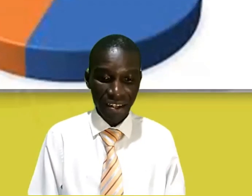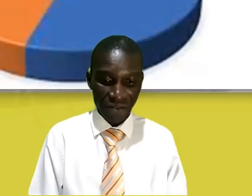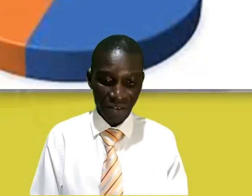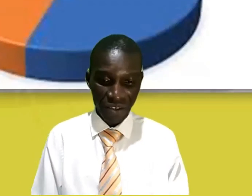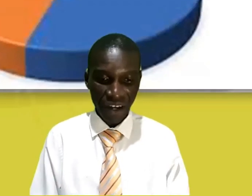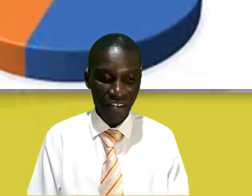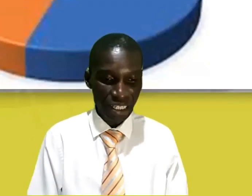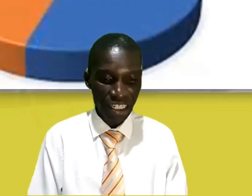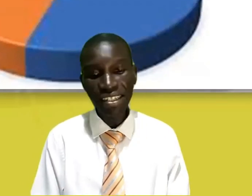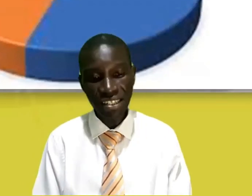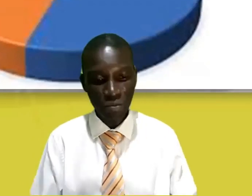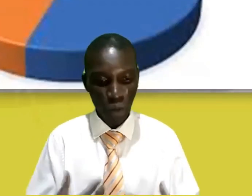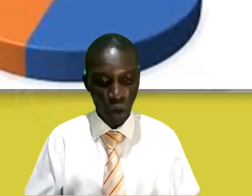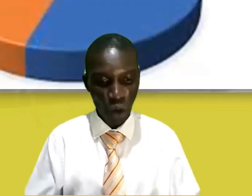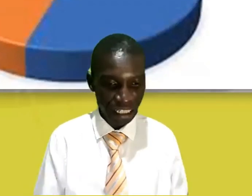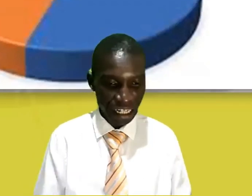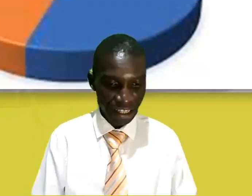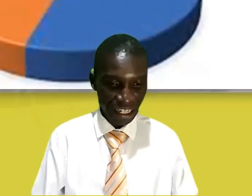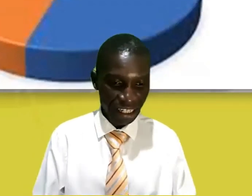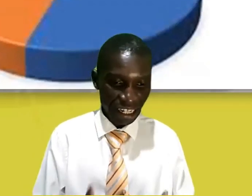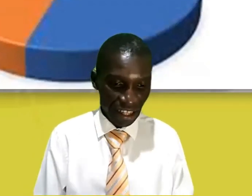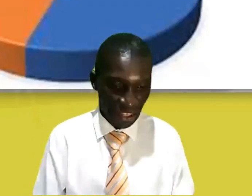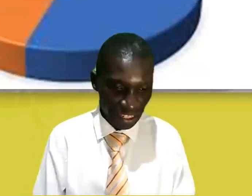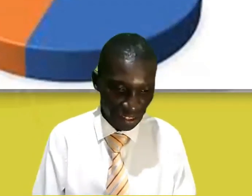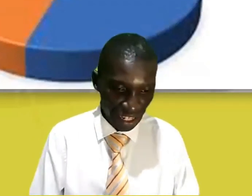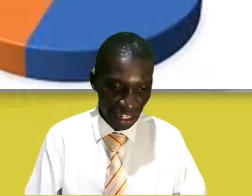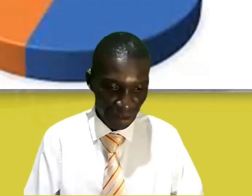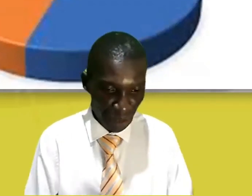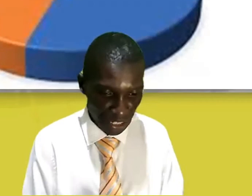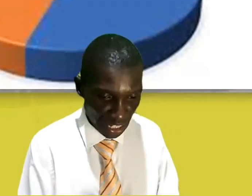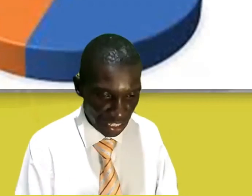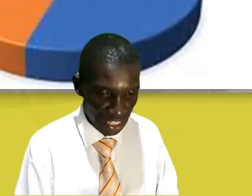93, 55% is the body. Then